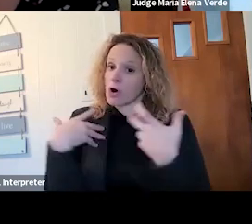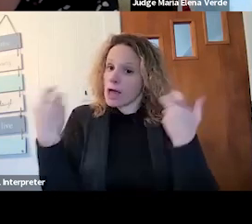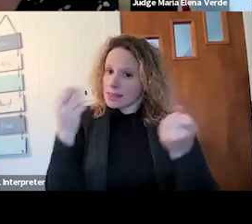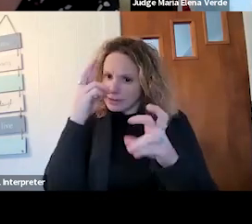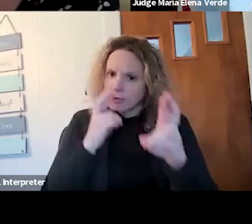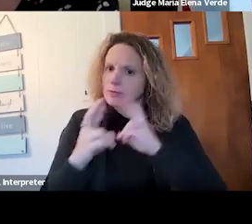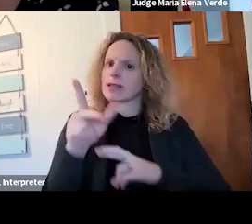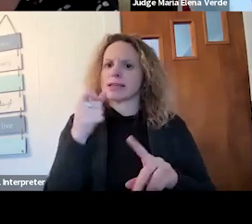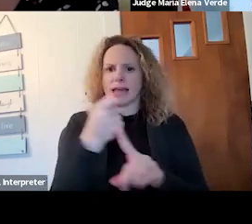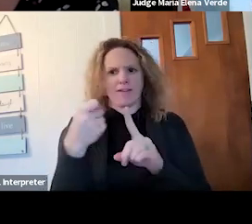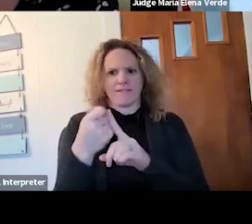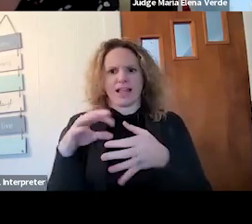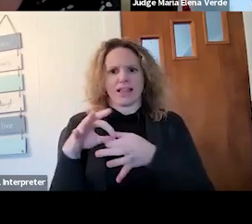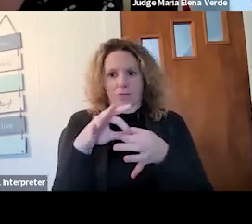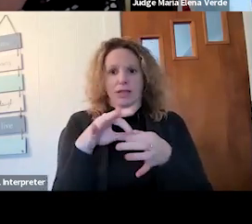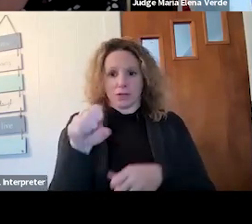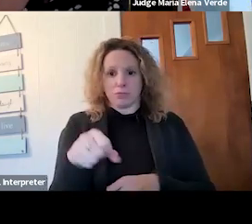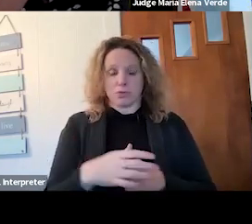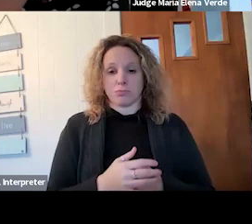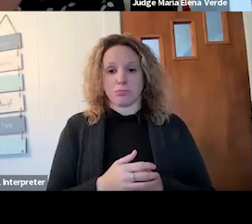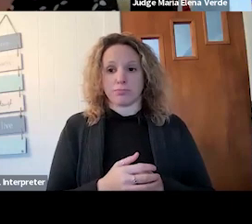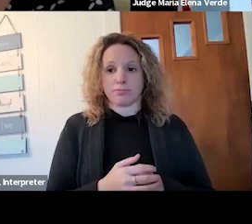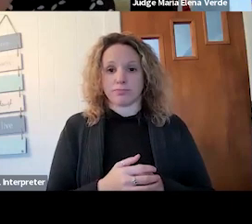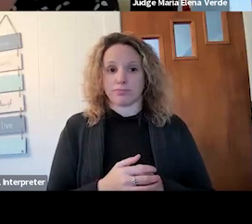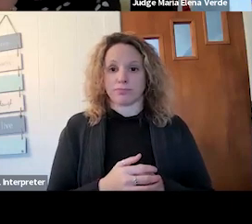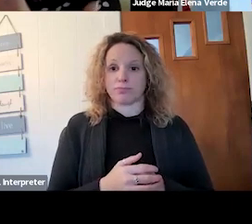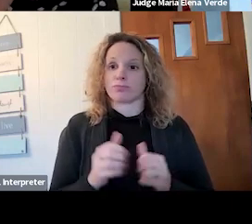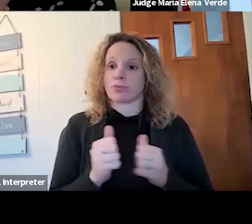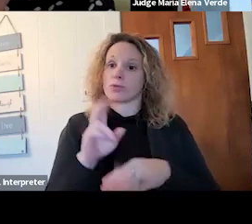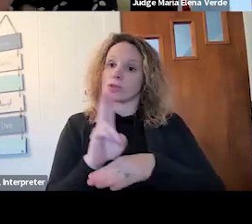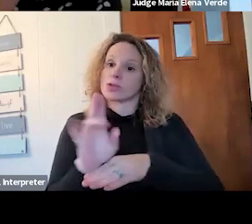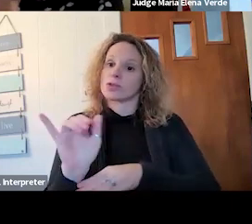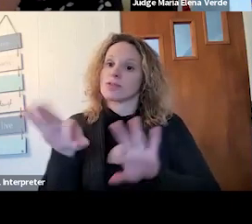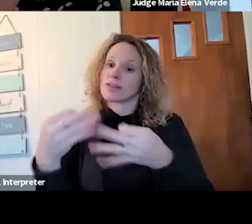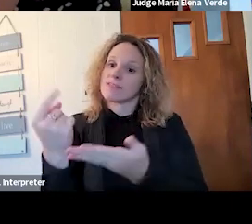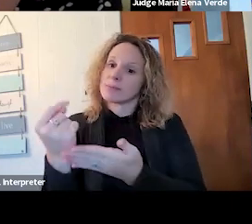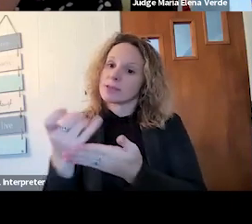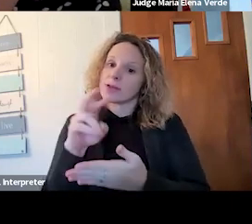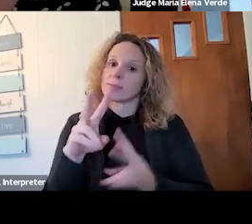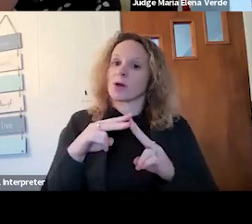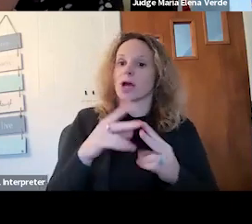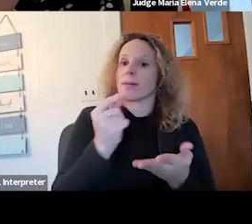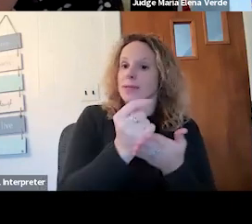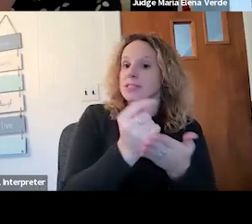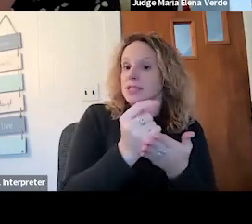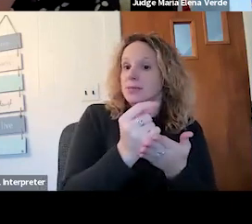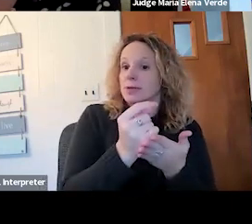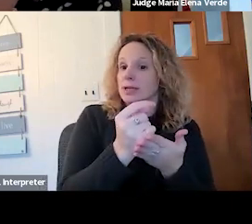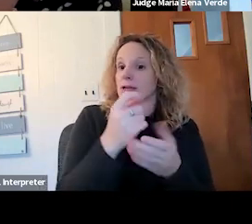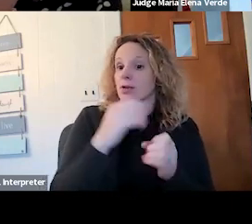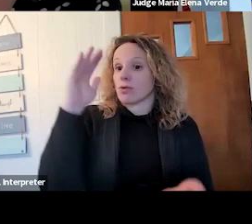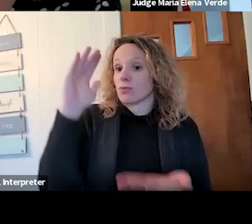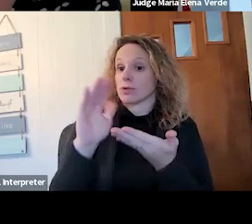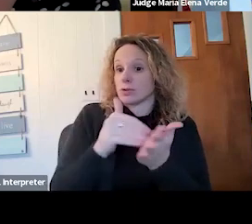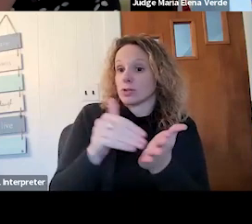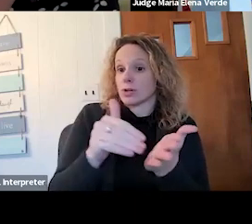and nonviolent relationships through the use of things like family therapy or couples therapy to reduce the